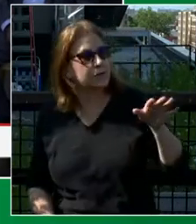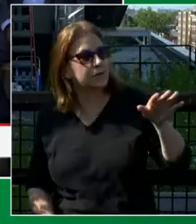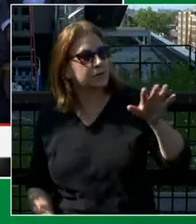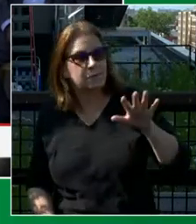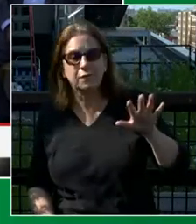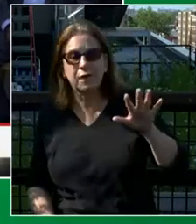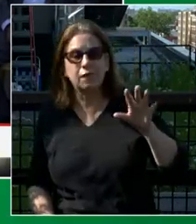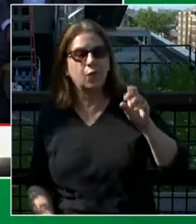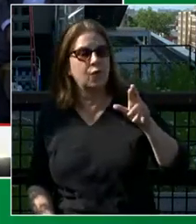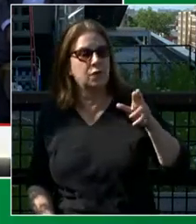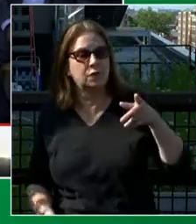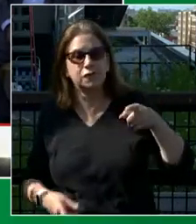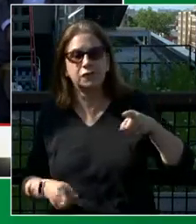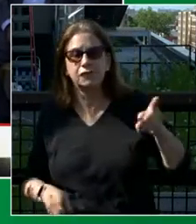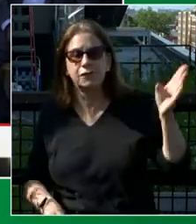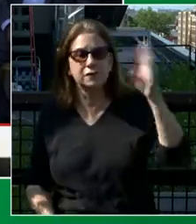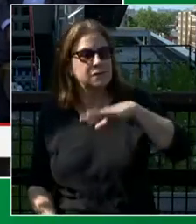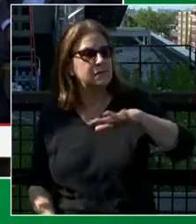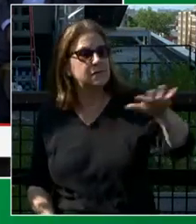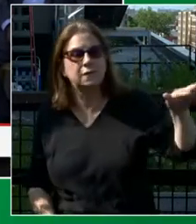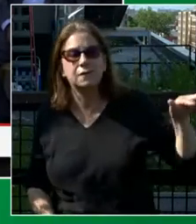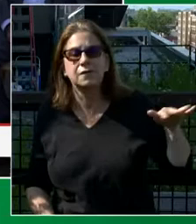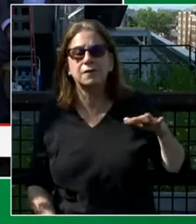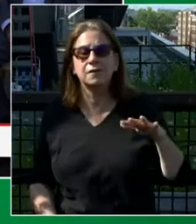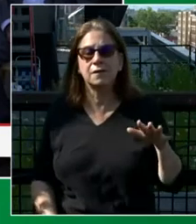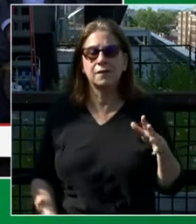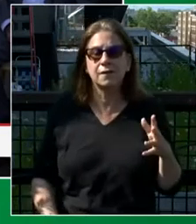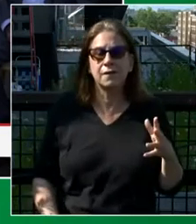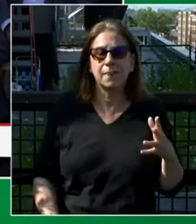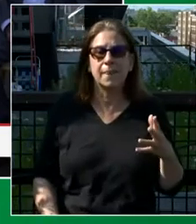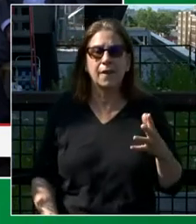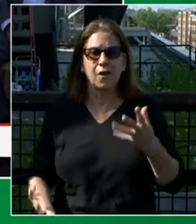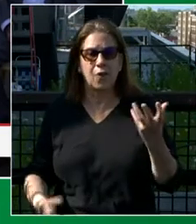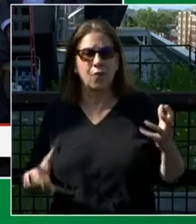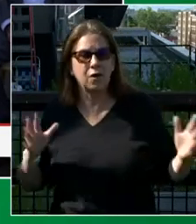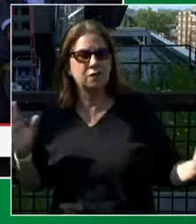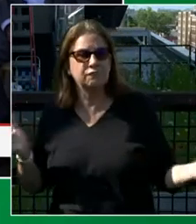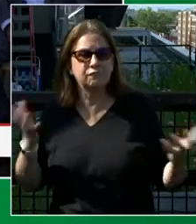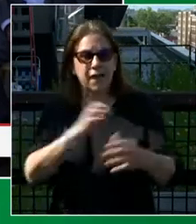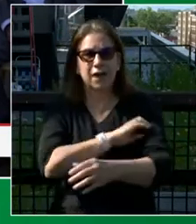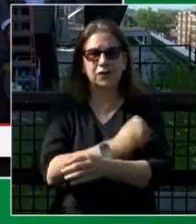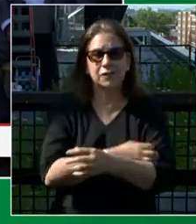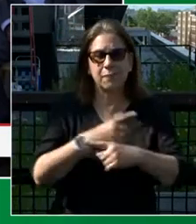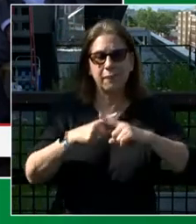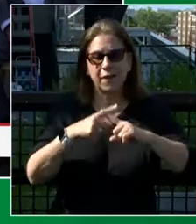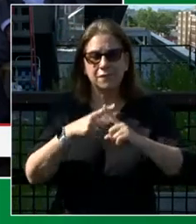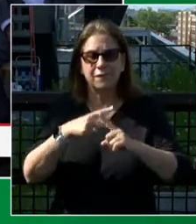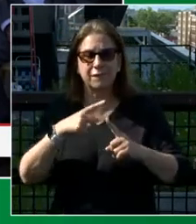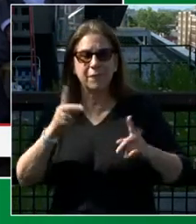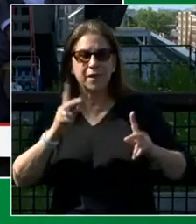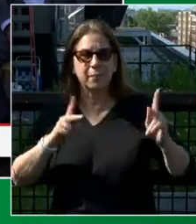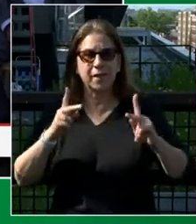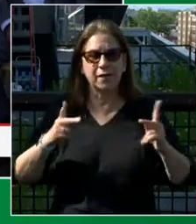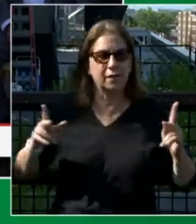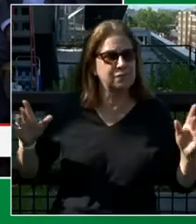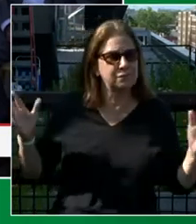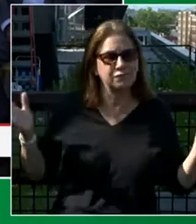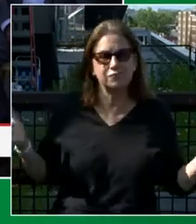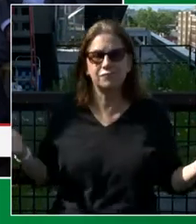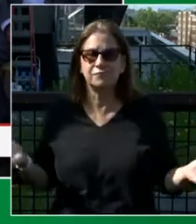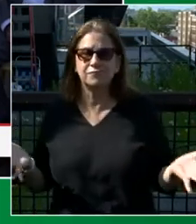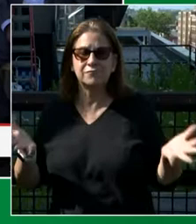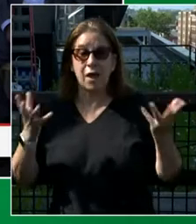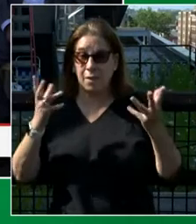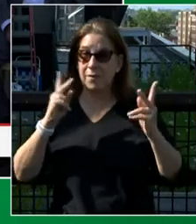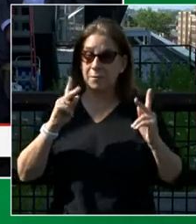say, this is how we become light. This is how we become energy. This is how we are now impacting and driving change in the work that we're doing. And